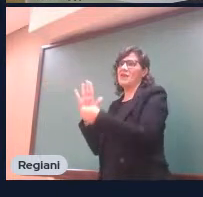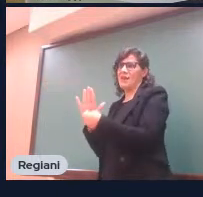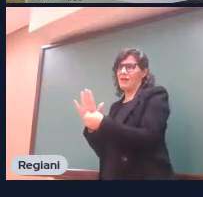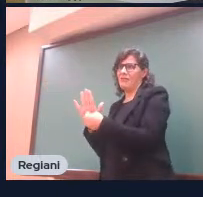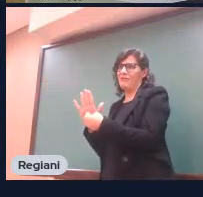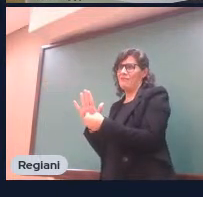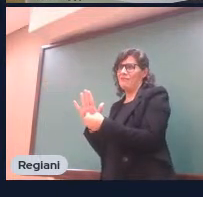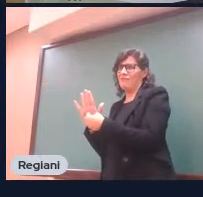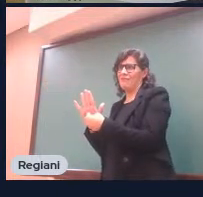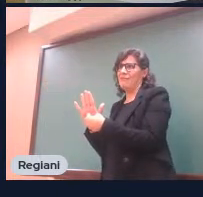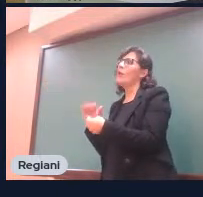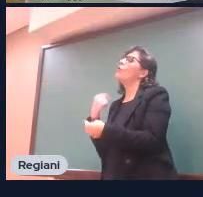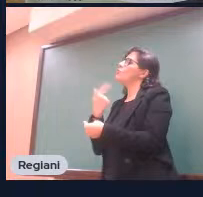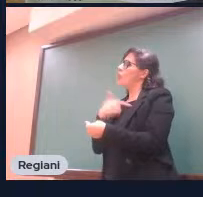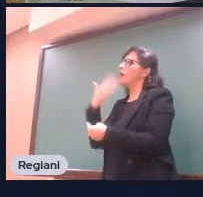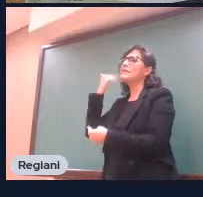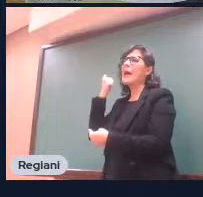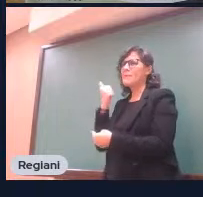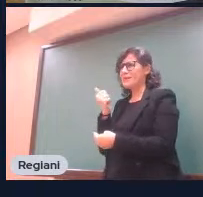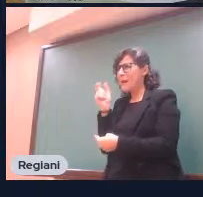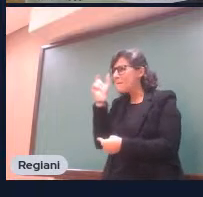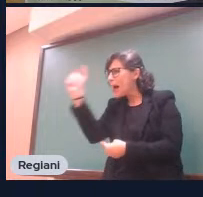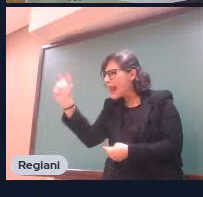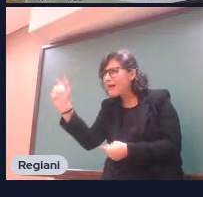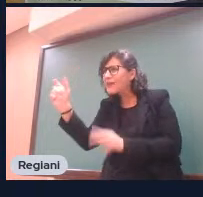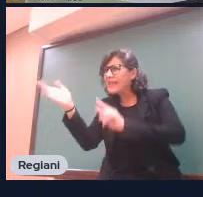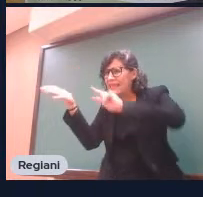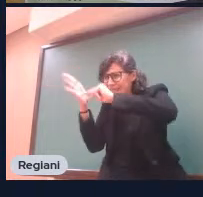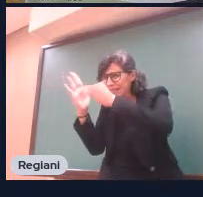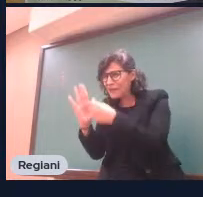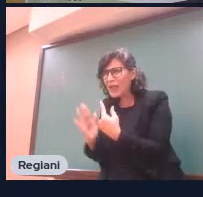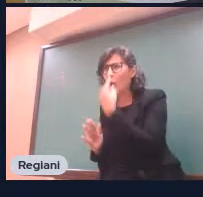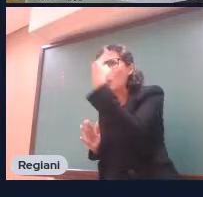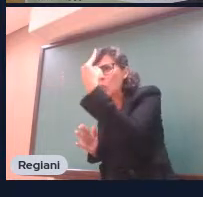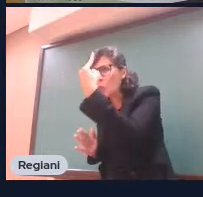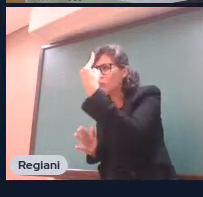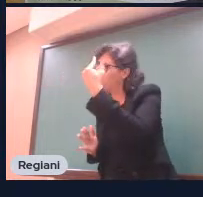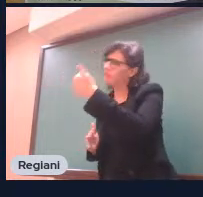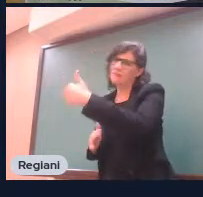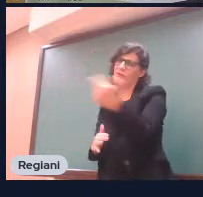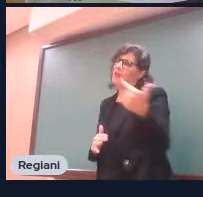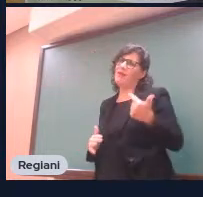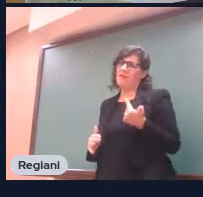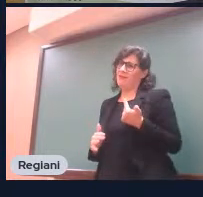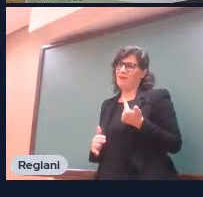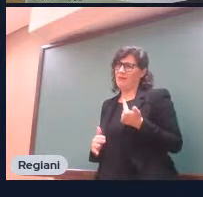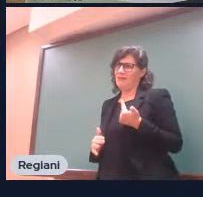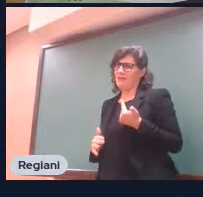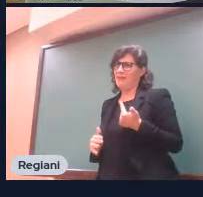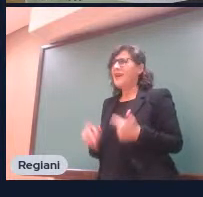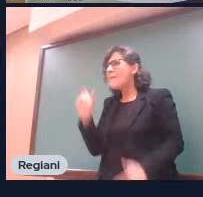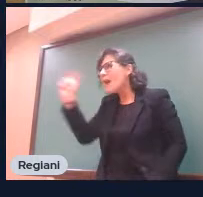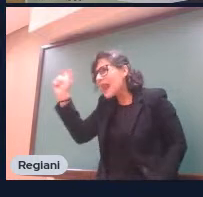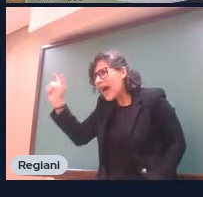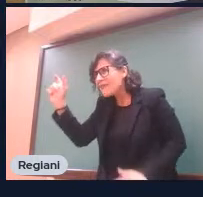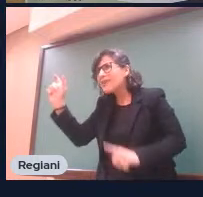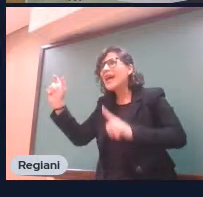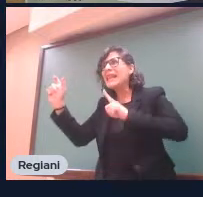know that words don't have meanings. They don't. They only have